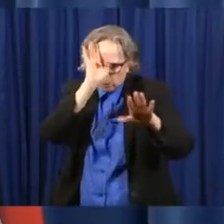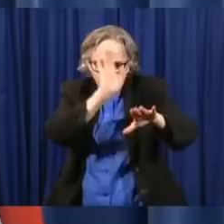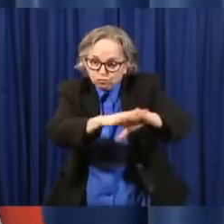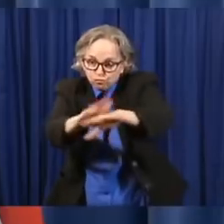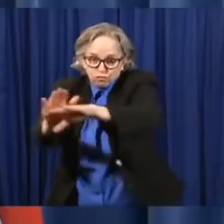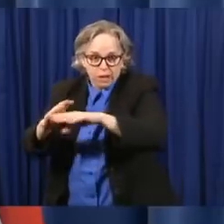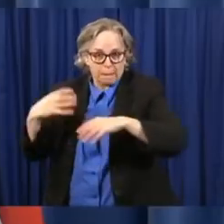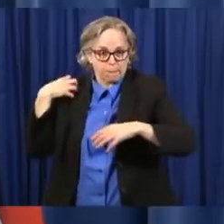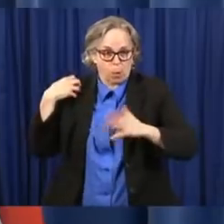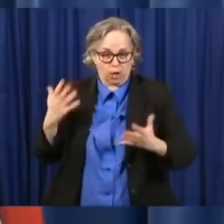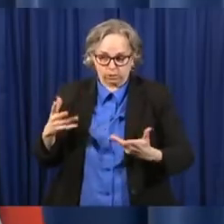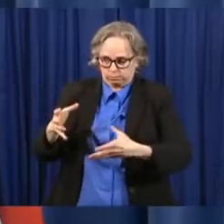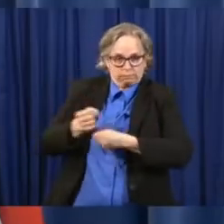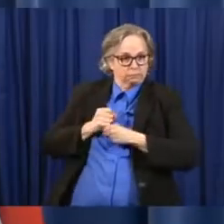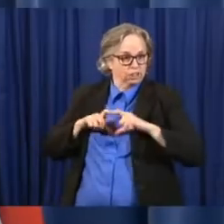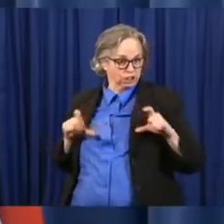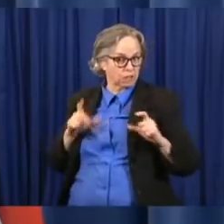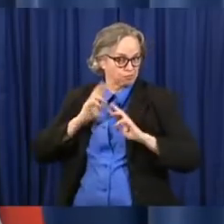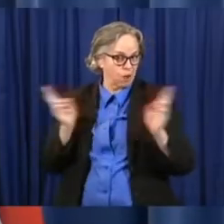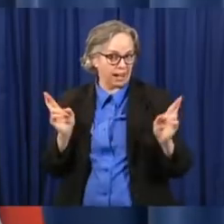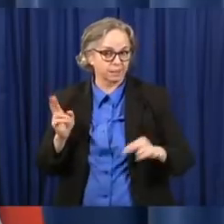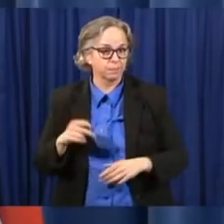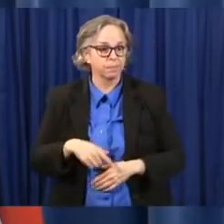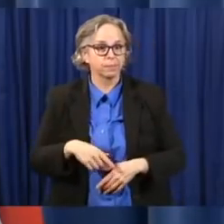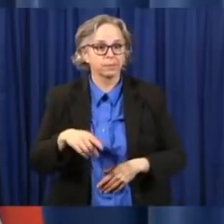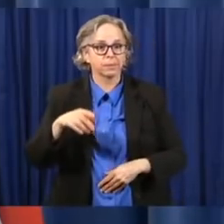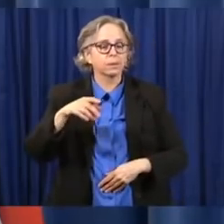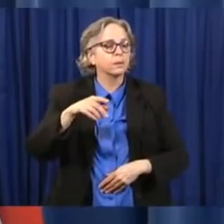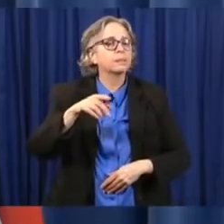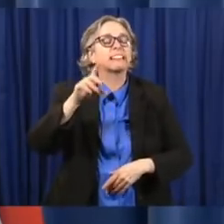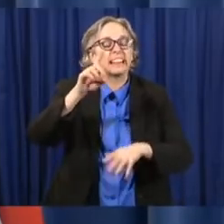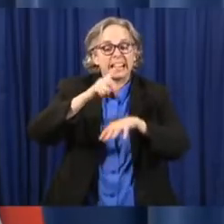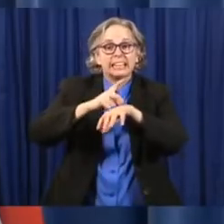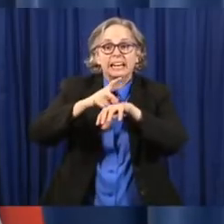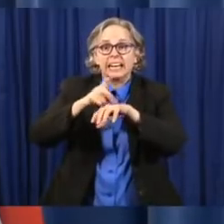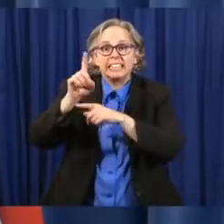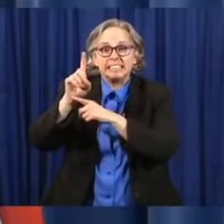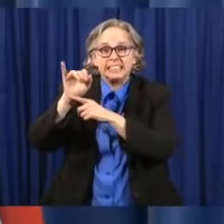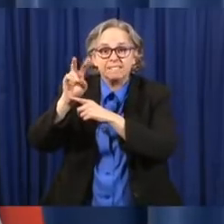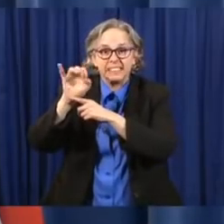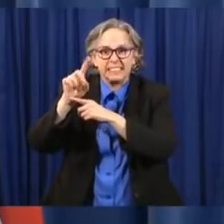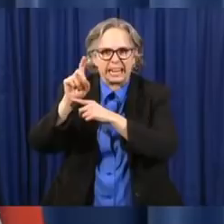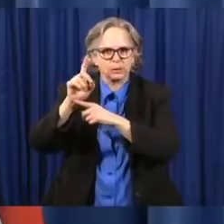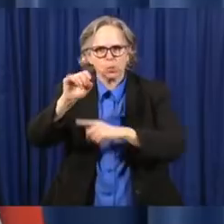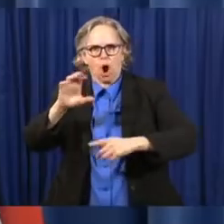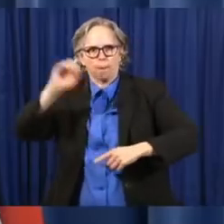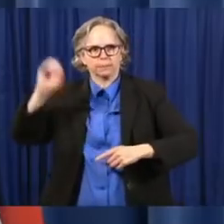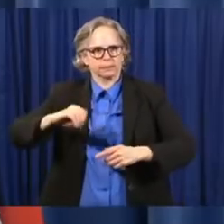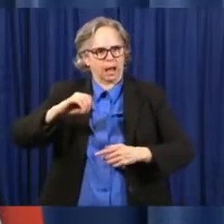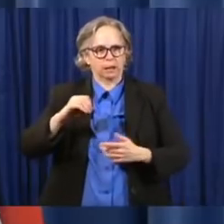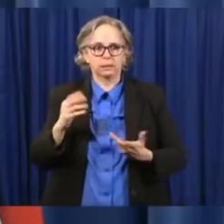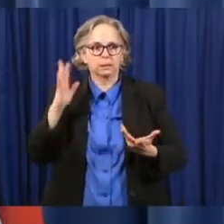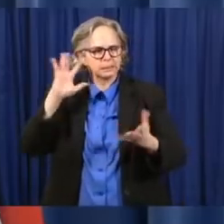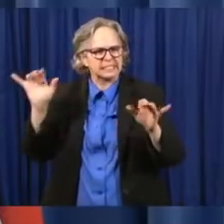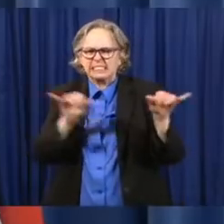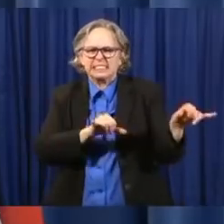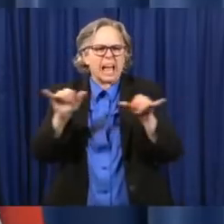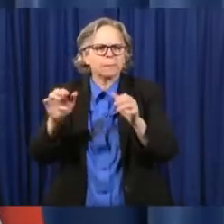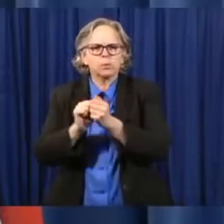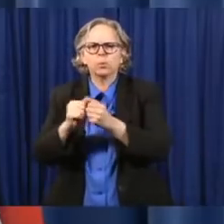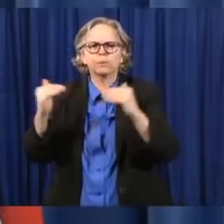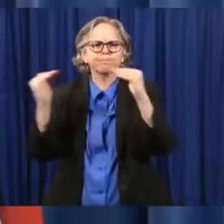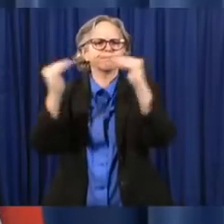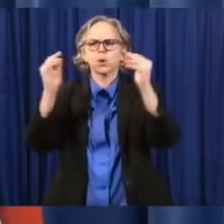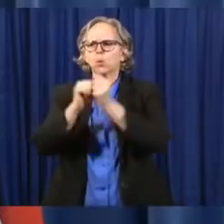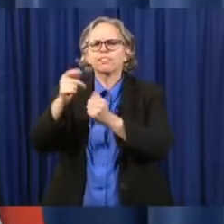the premiums paid in 2018. Dividends like this are possible thanks largely to strong investment